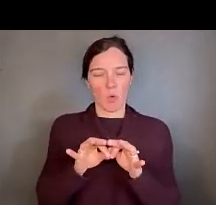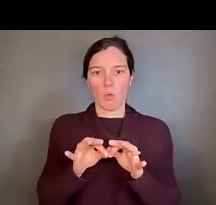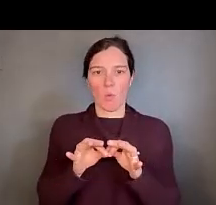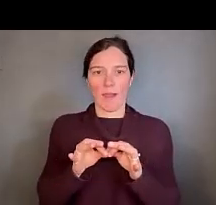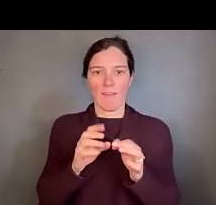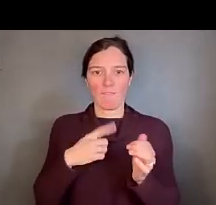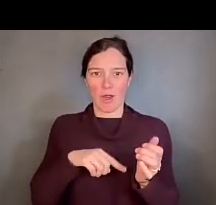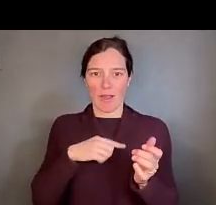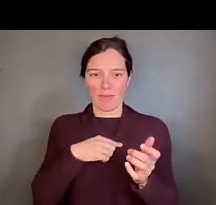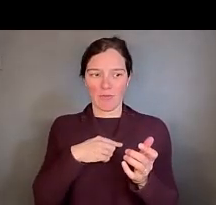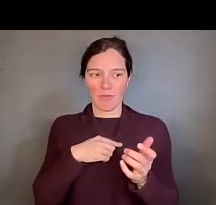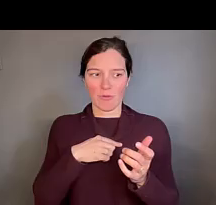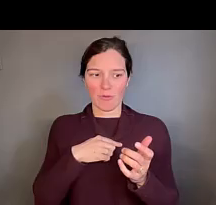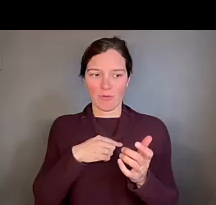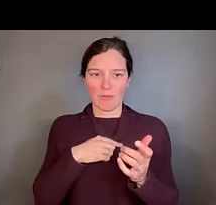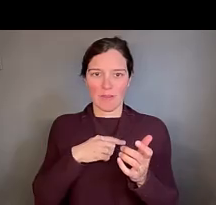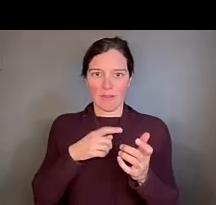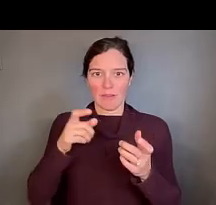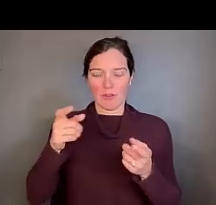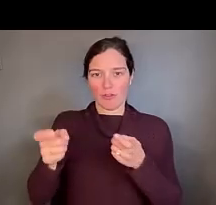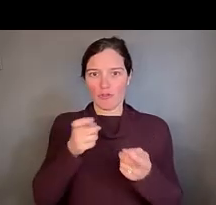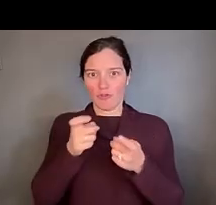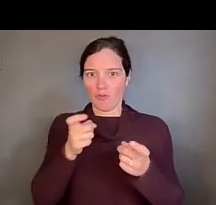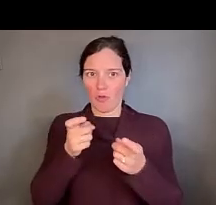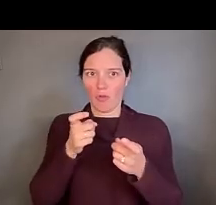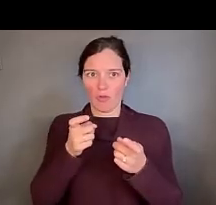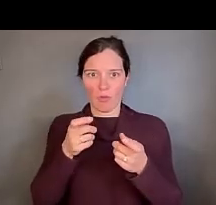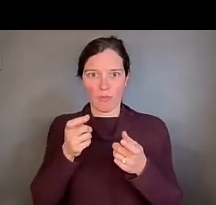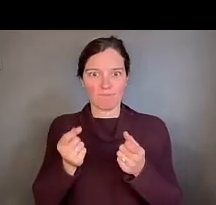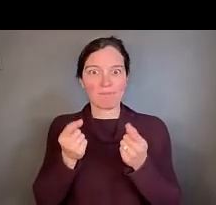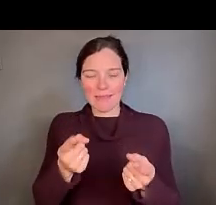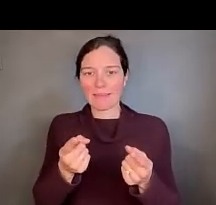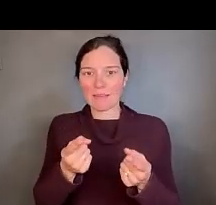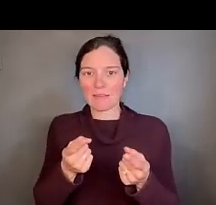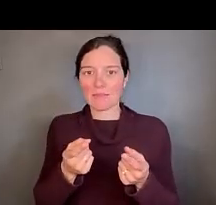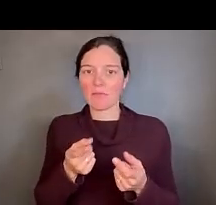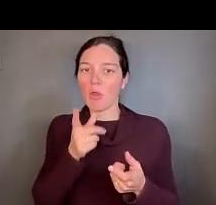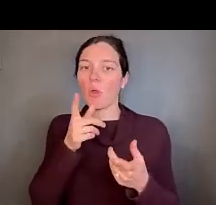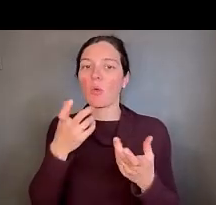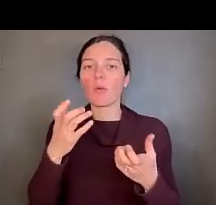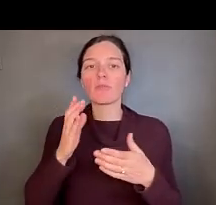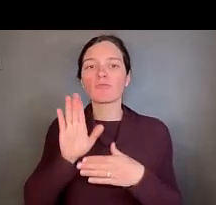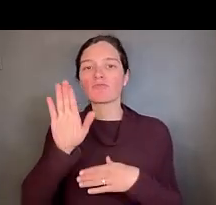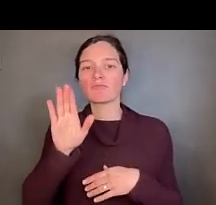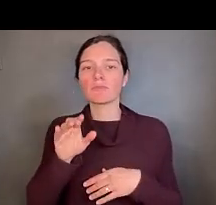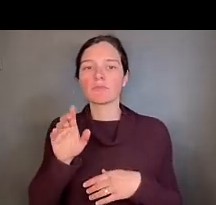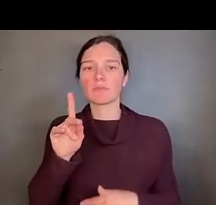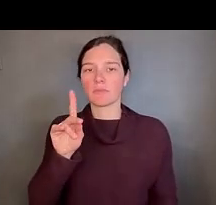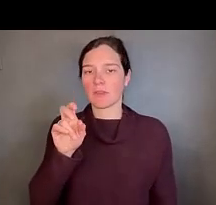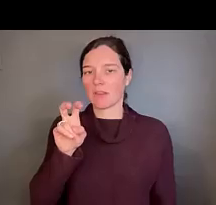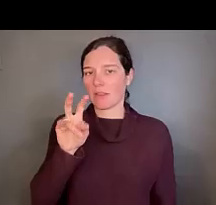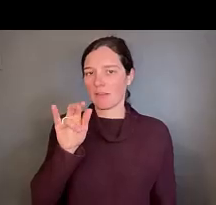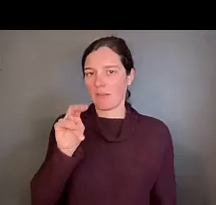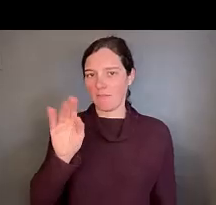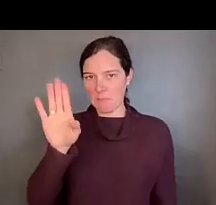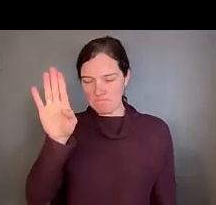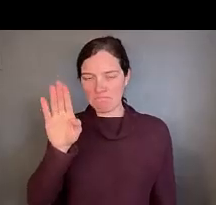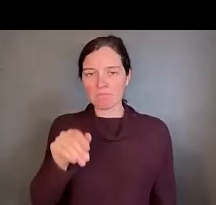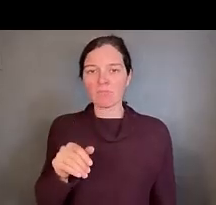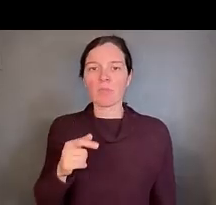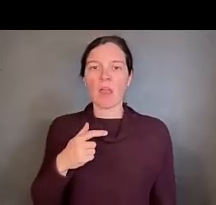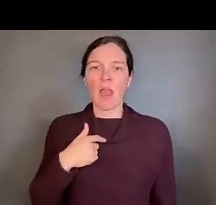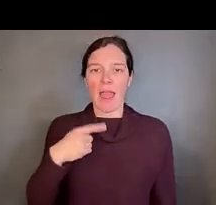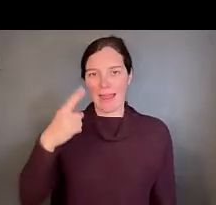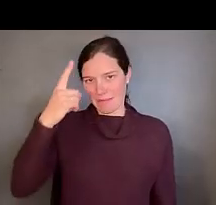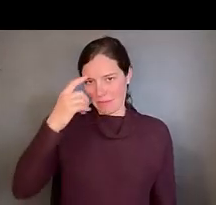us to get expenses better in control to maximize those. Anybody want to share their thoughts on that? I can start. I suspect